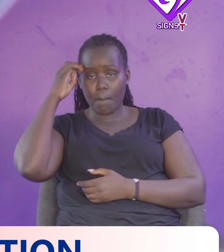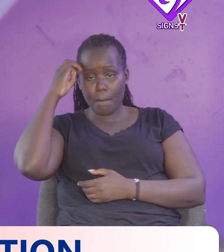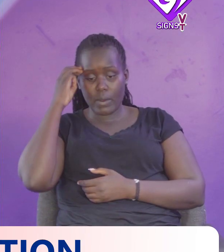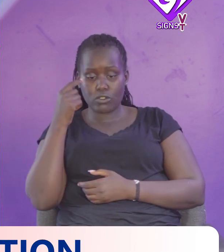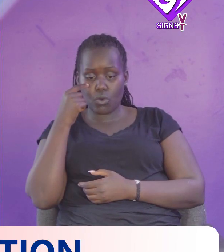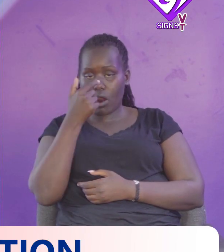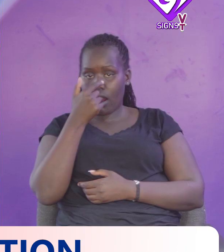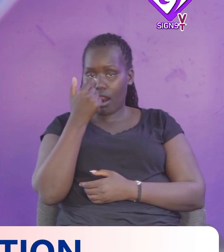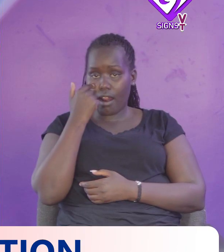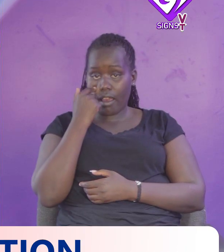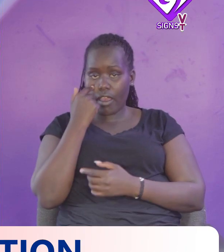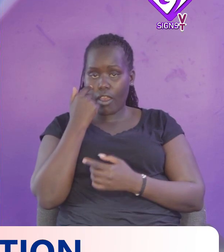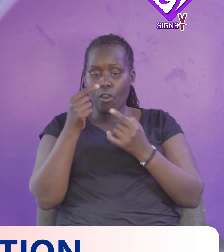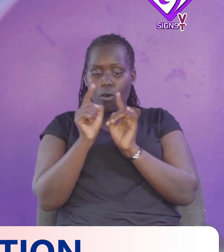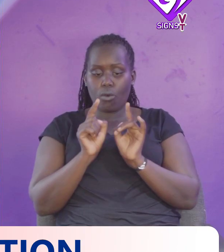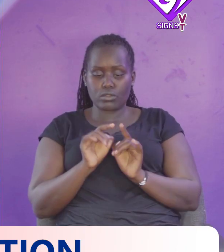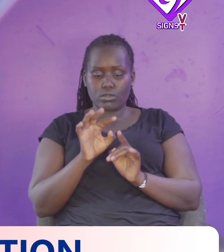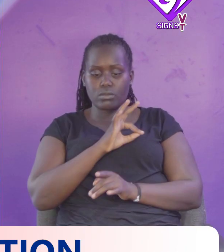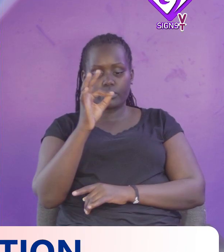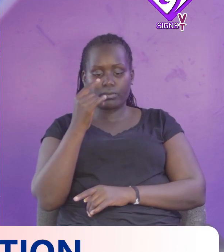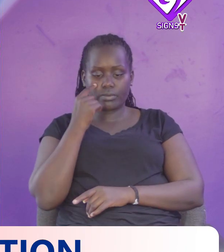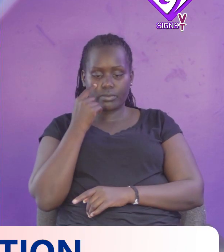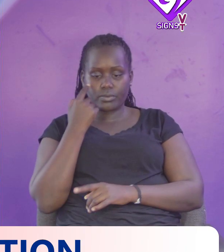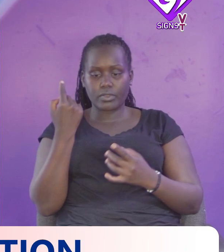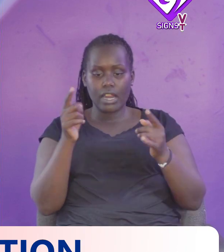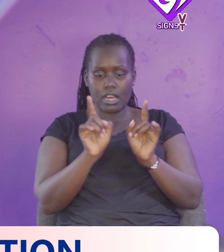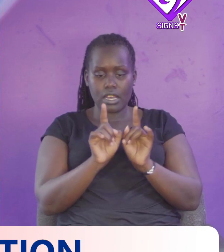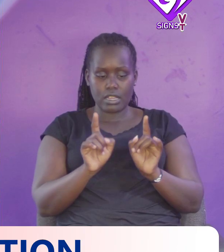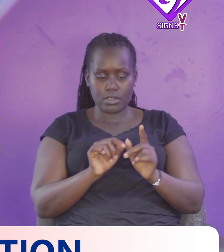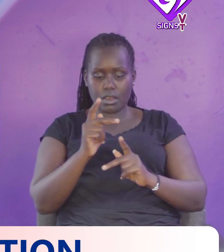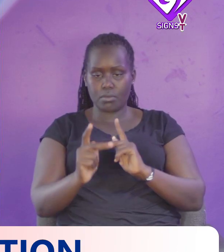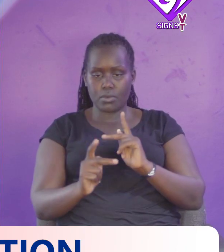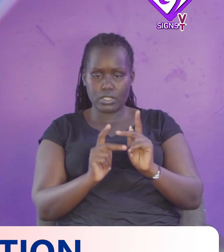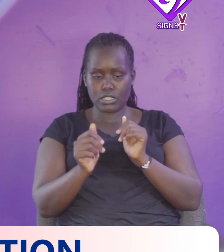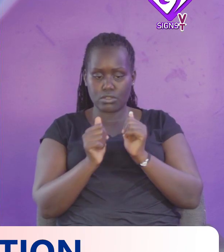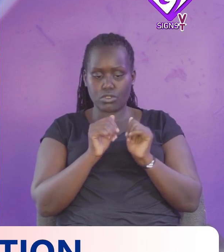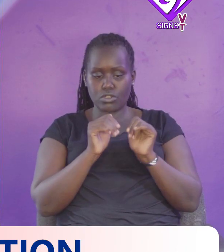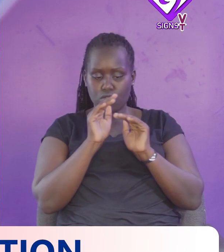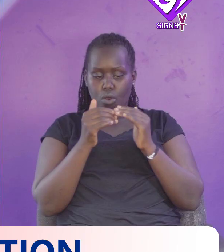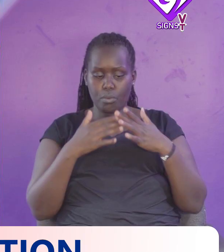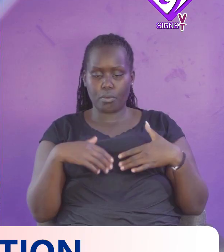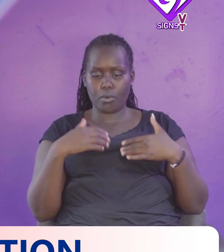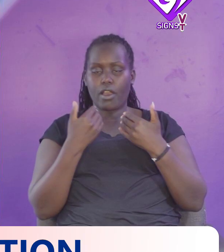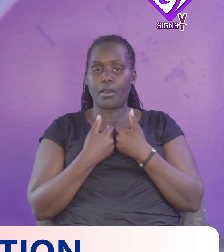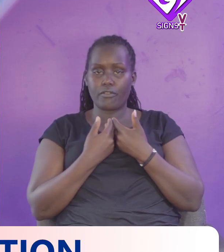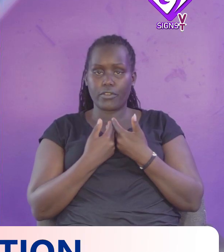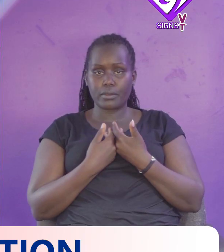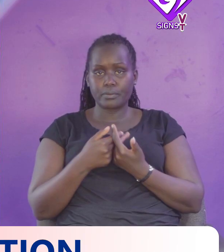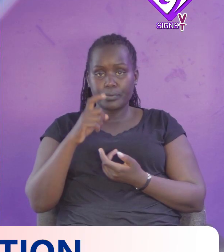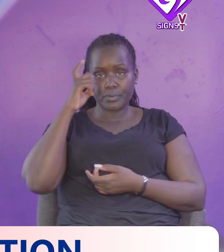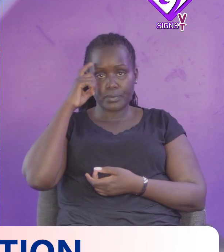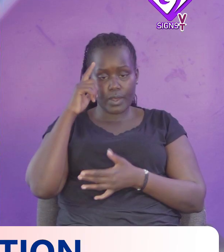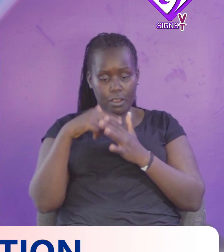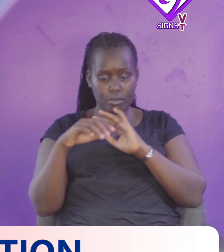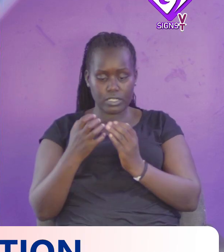eye that should enable you to also go through the same processes that every human being is going through. So I think what needs